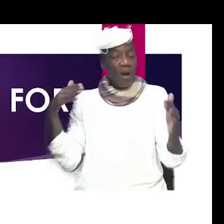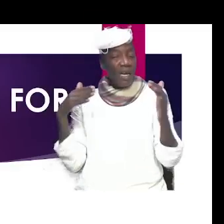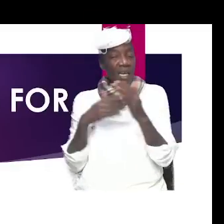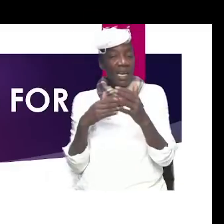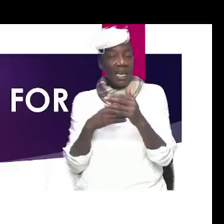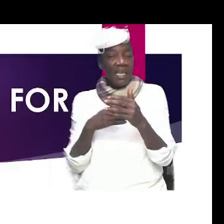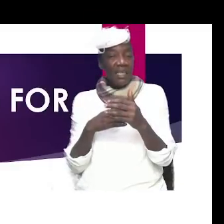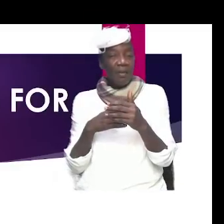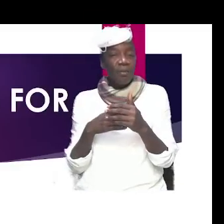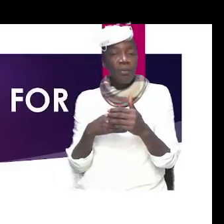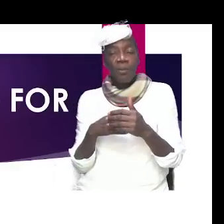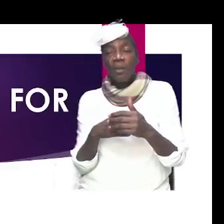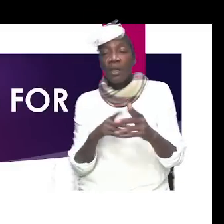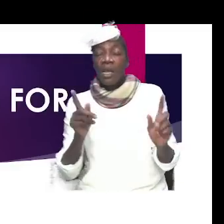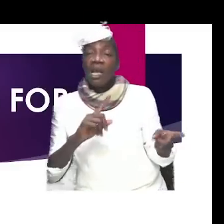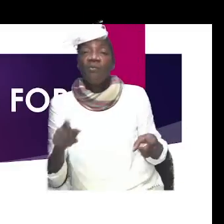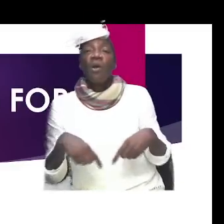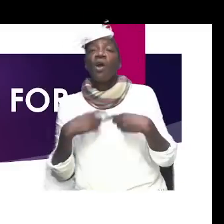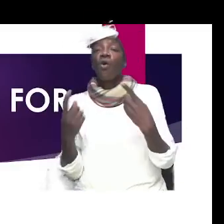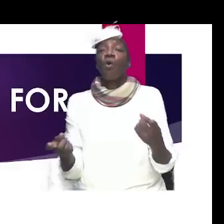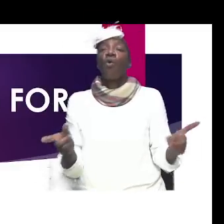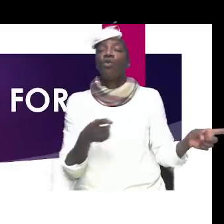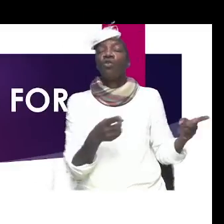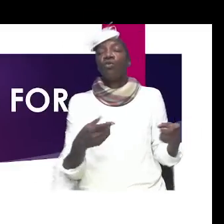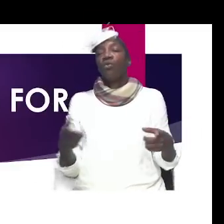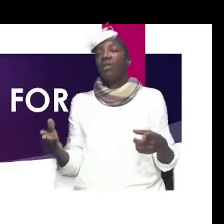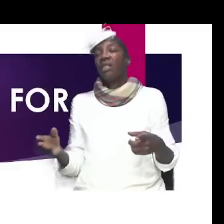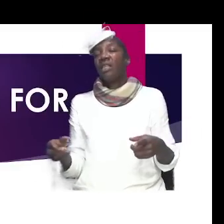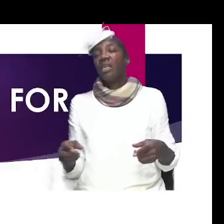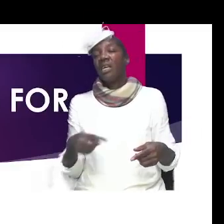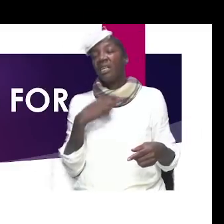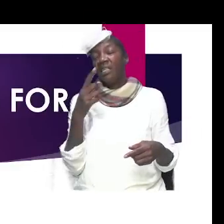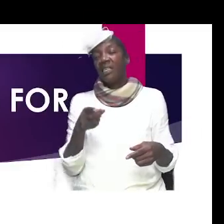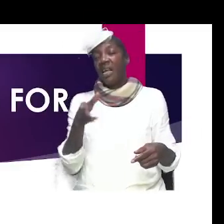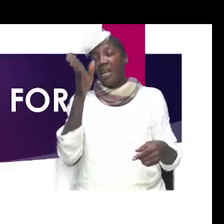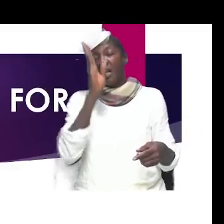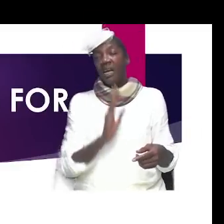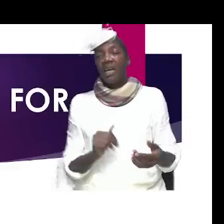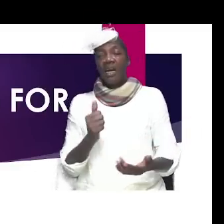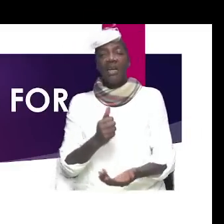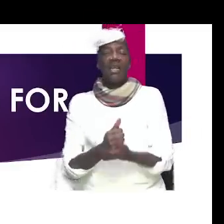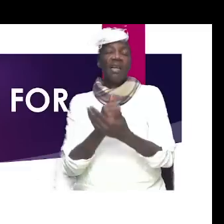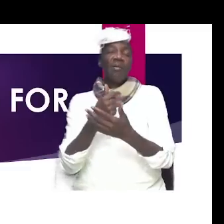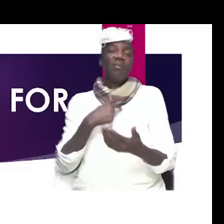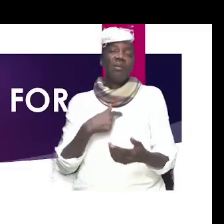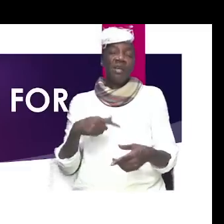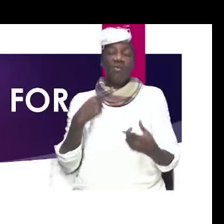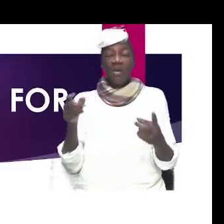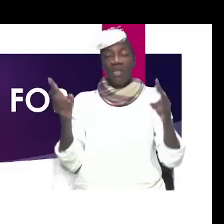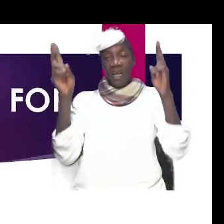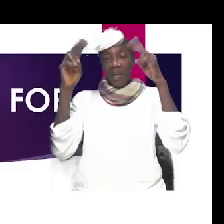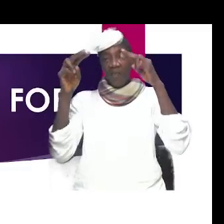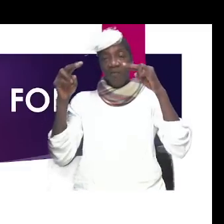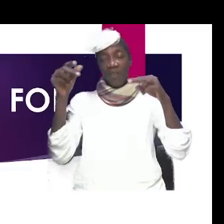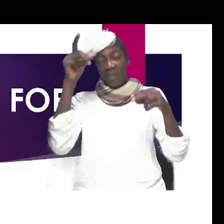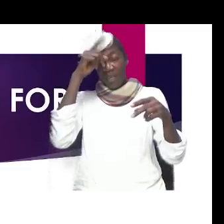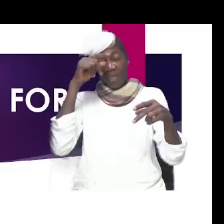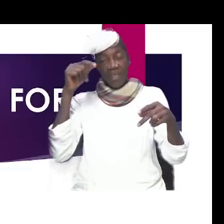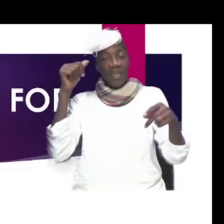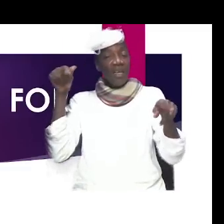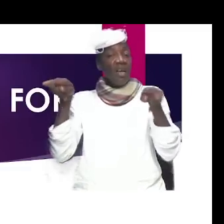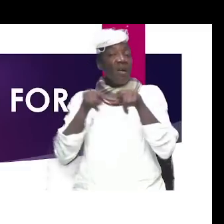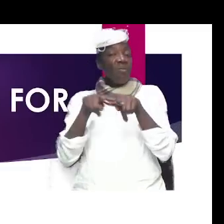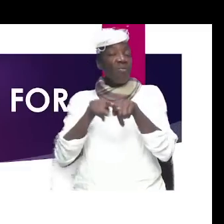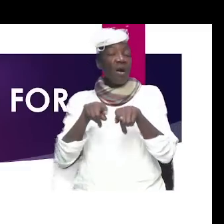if we go to do the thing and we say, God Almighty, help me. I'm going to visit Brother John. I'm going to visit